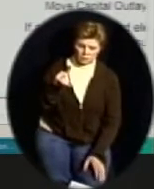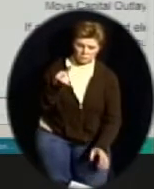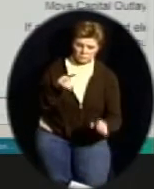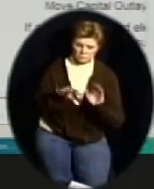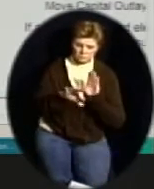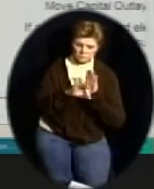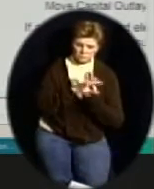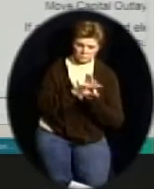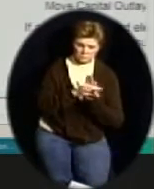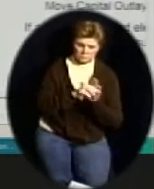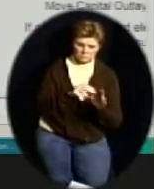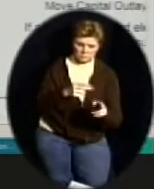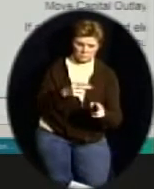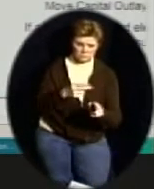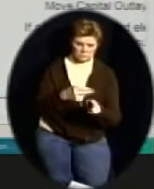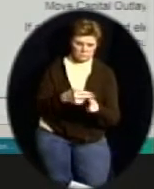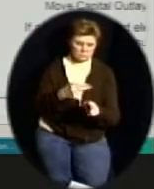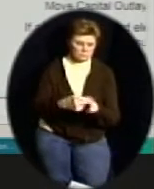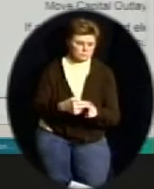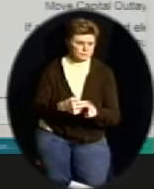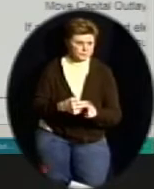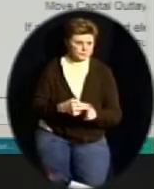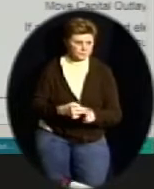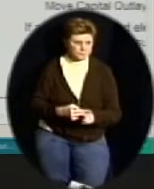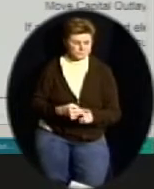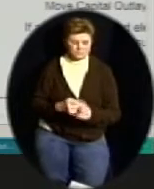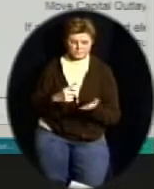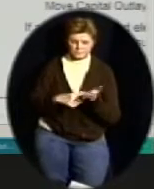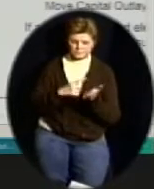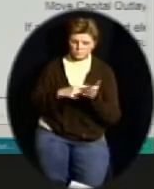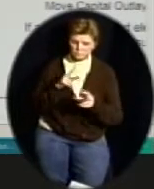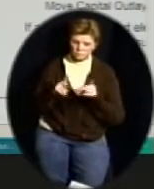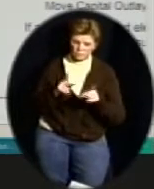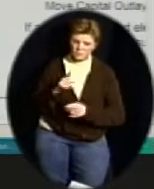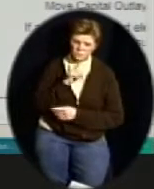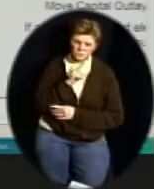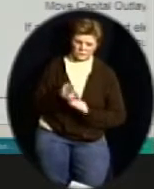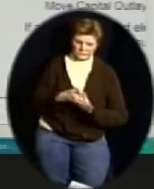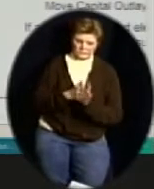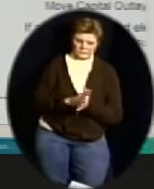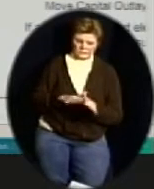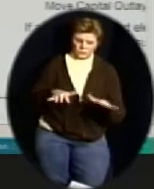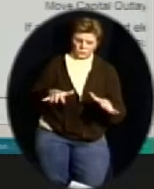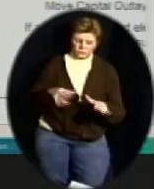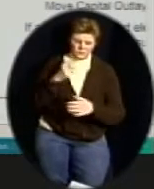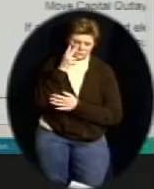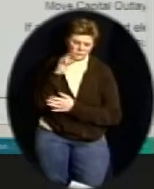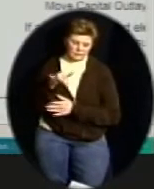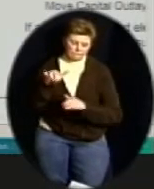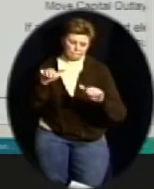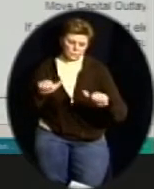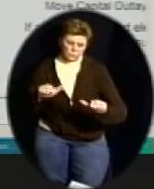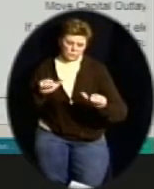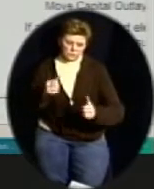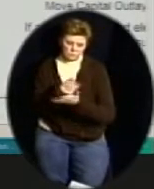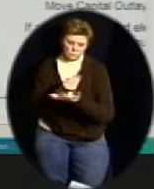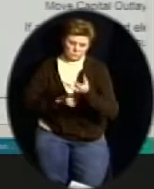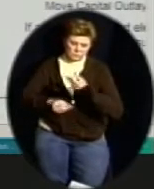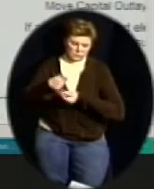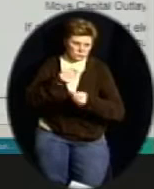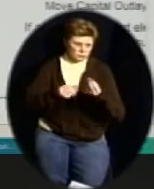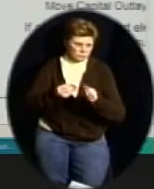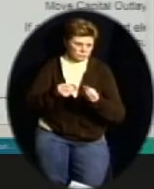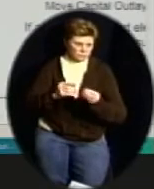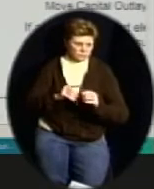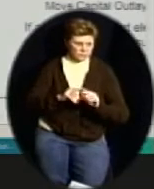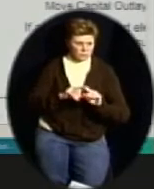antsy once the election has been approved and they start seeing those potential projects. But that's a very good comment. But realistically, I think Mr.